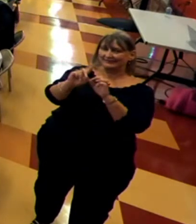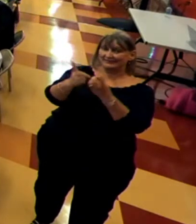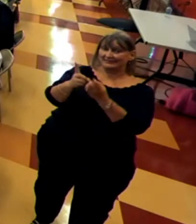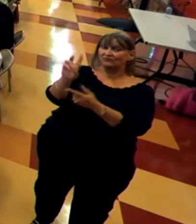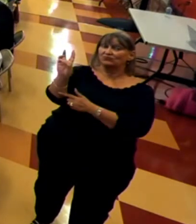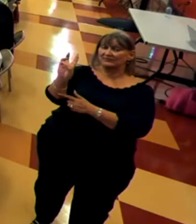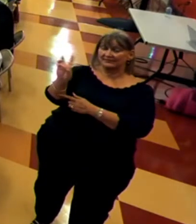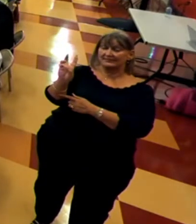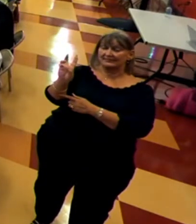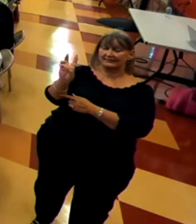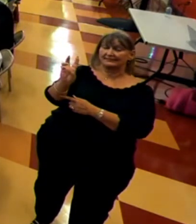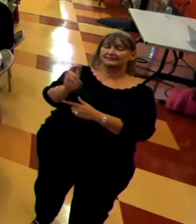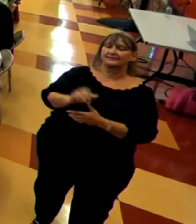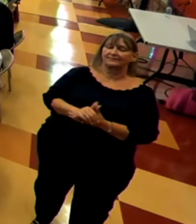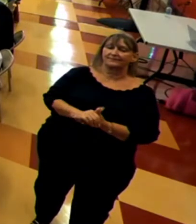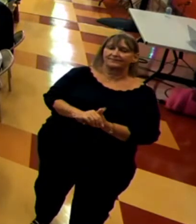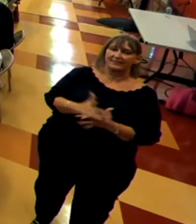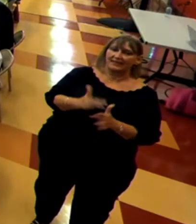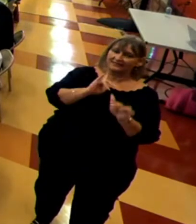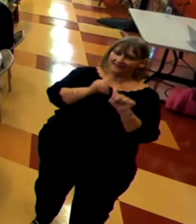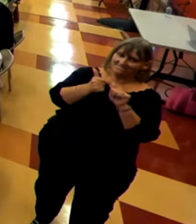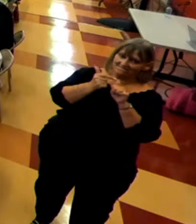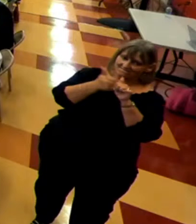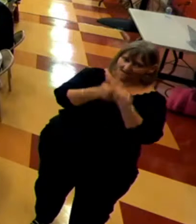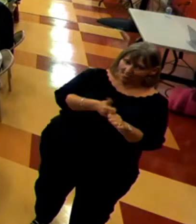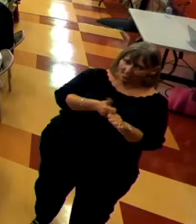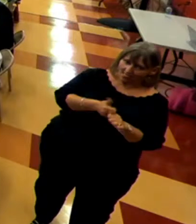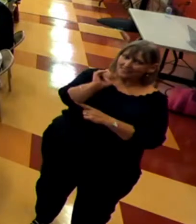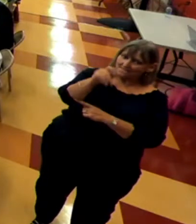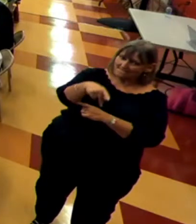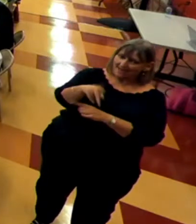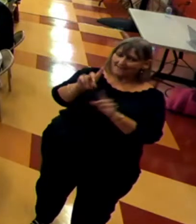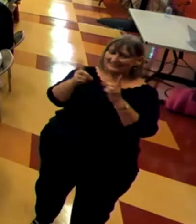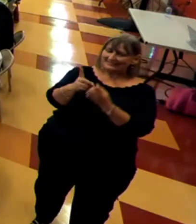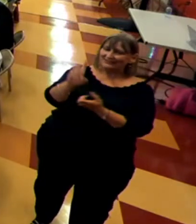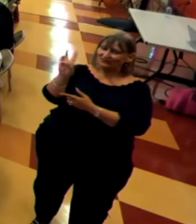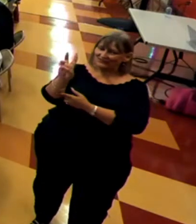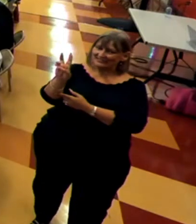based on the map that 6 presented.